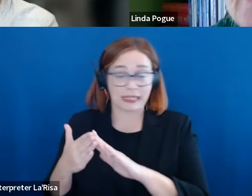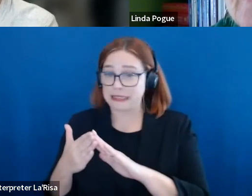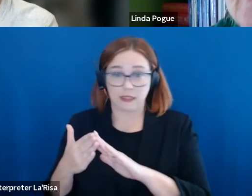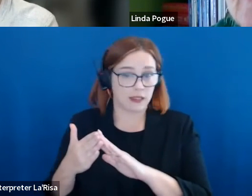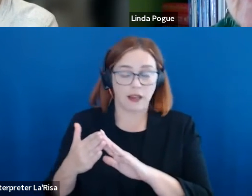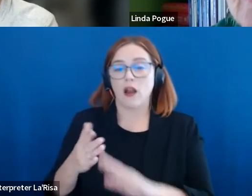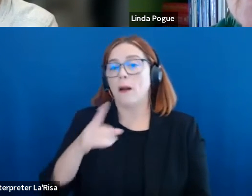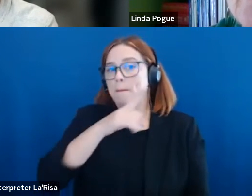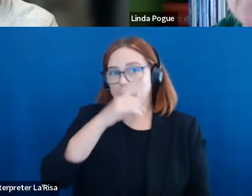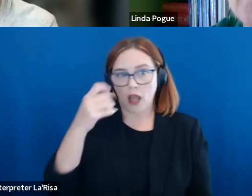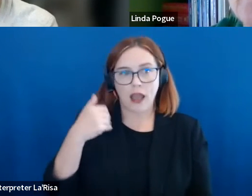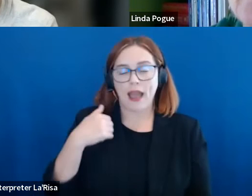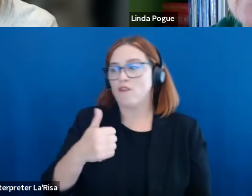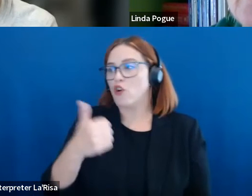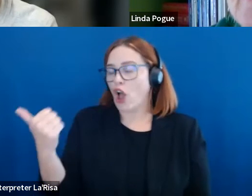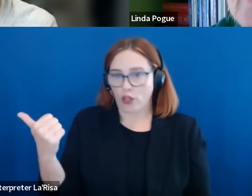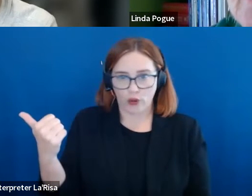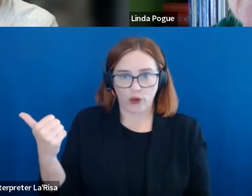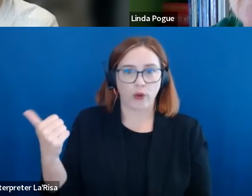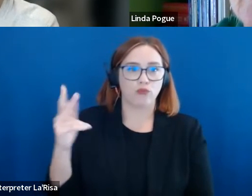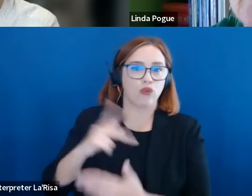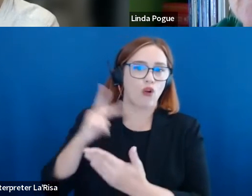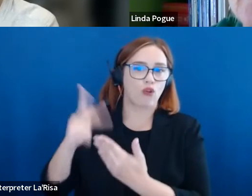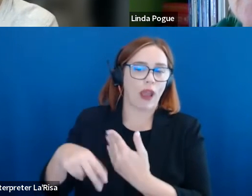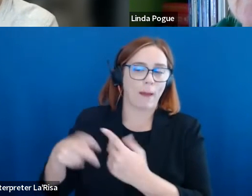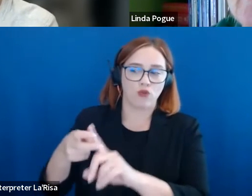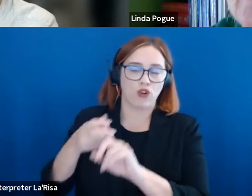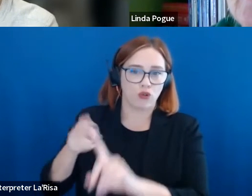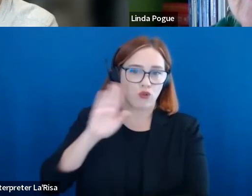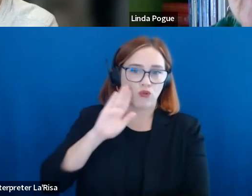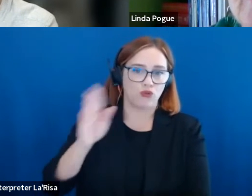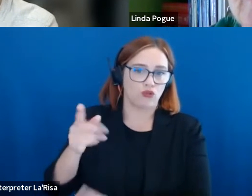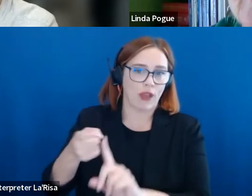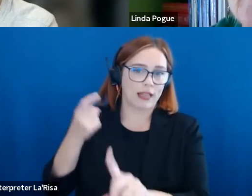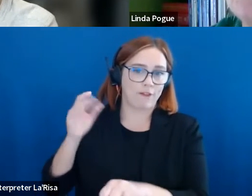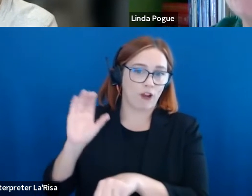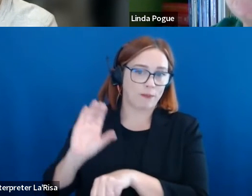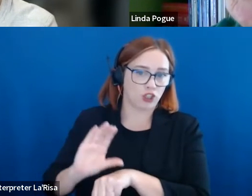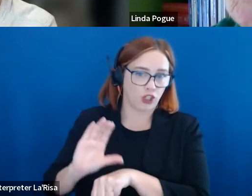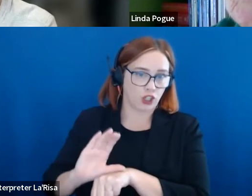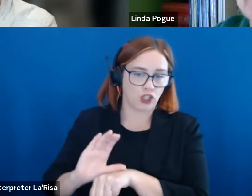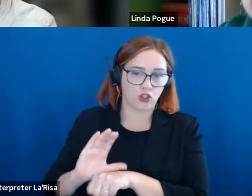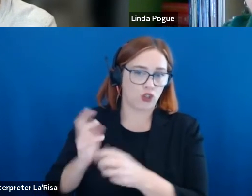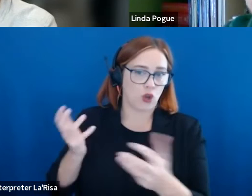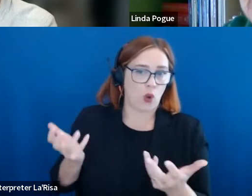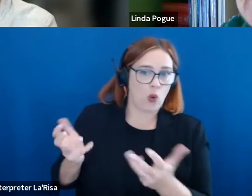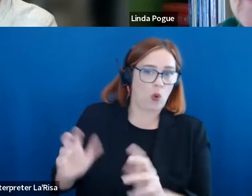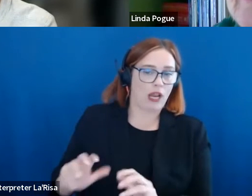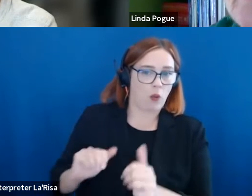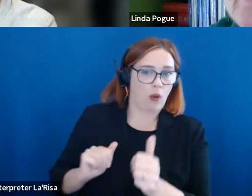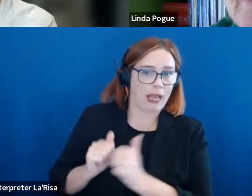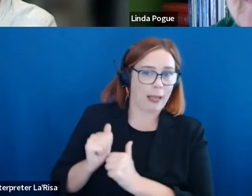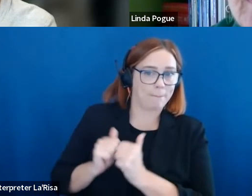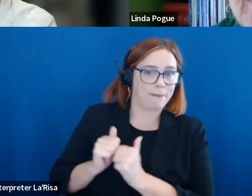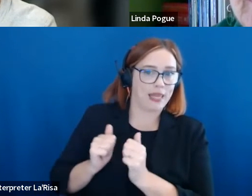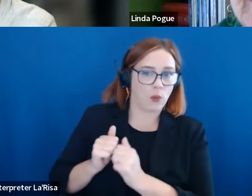that recruit directly in the churches, and we did not want to be in competition with them when it